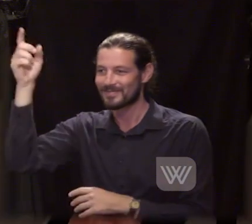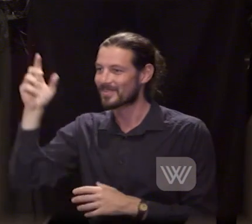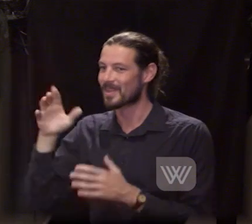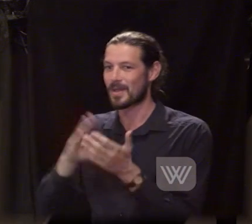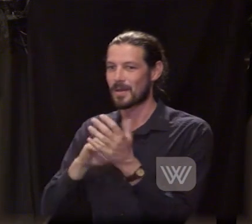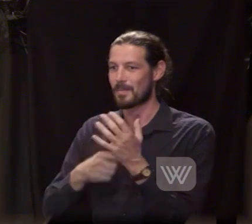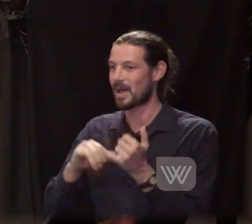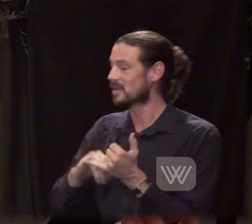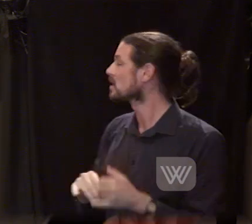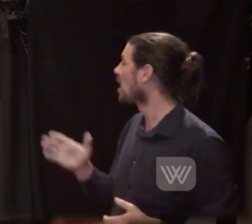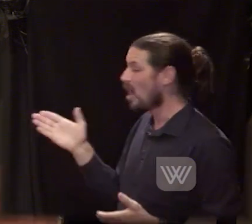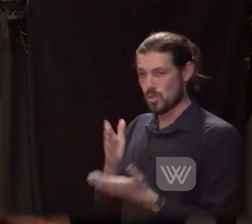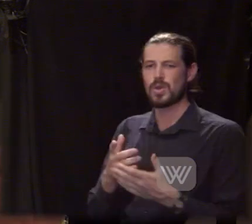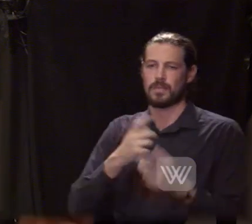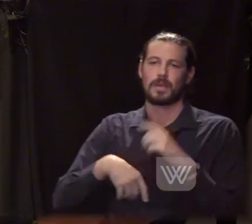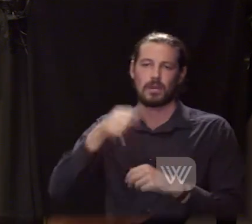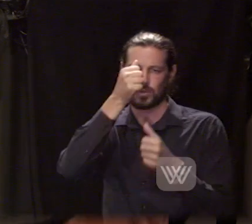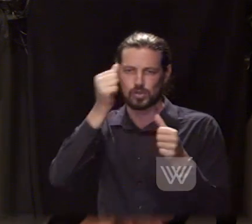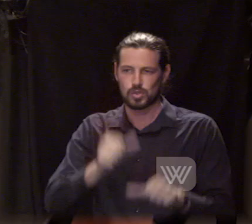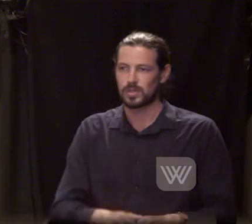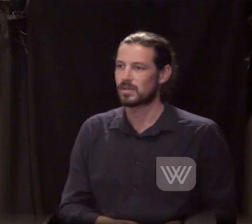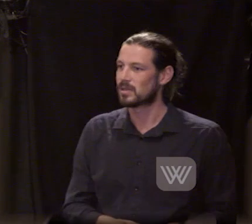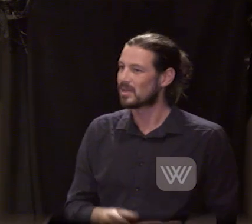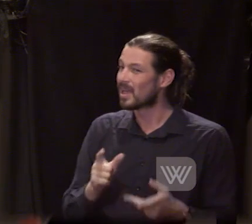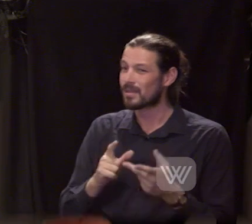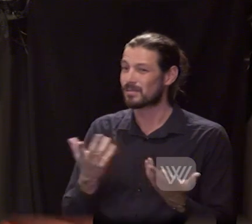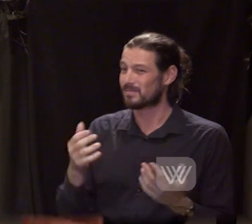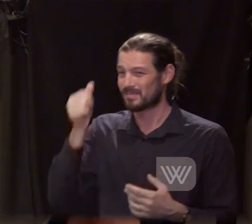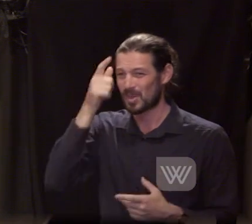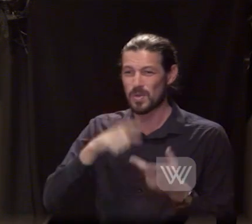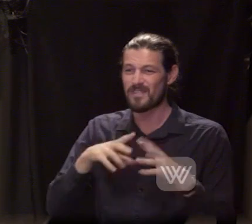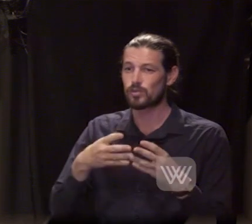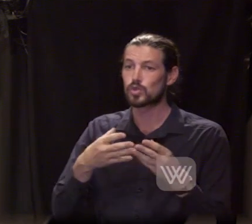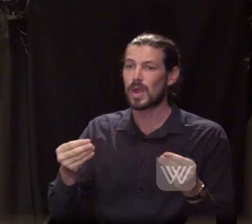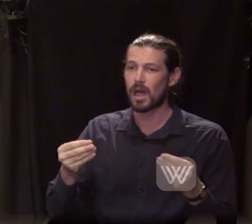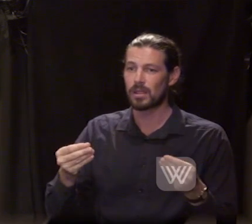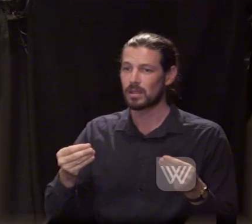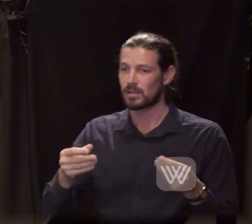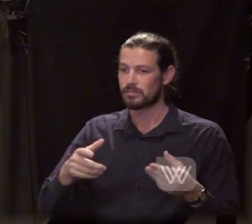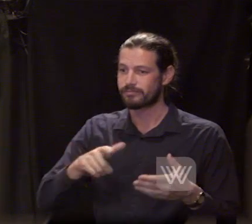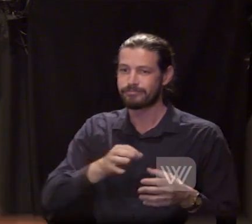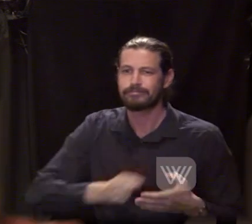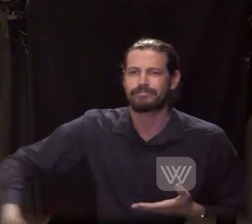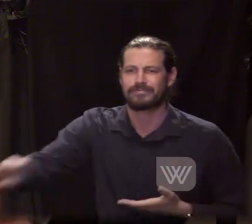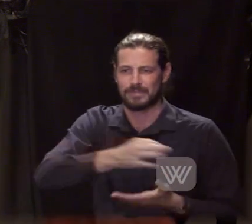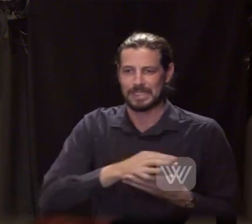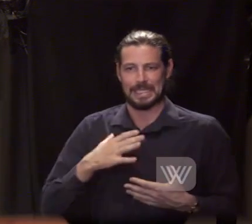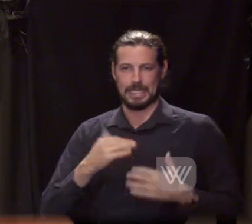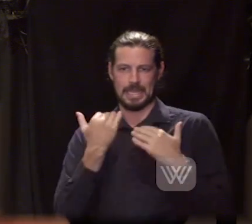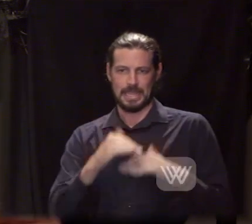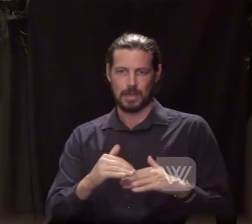to it. It's not really that bad. I mean, when you go camping, or you guys have had droughts before too, where you have to really limit the amount of water you take in, and you get good